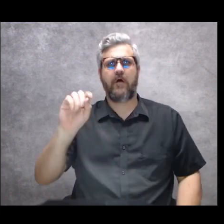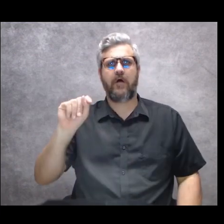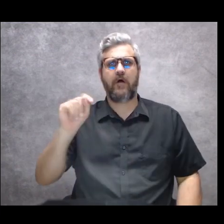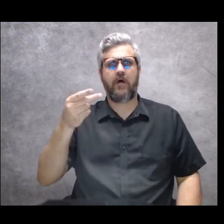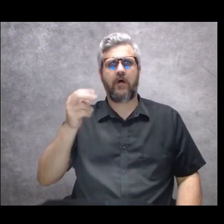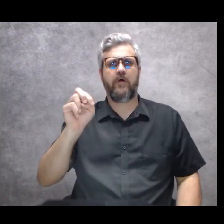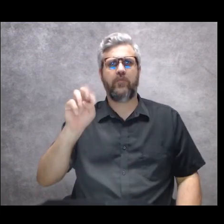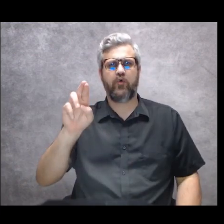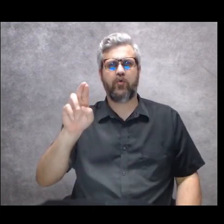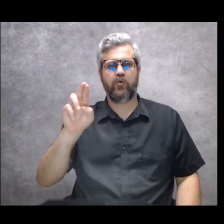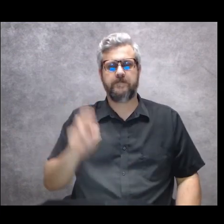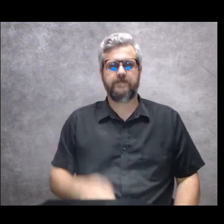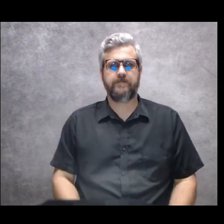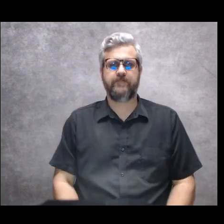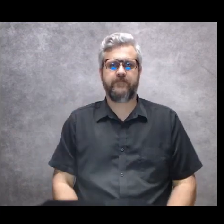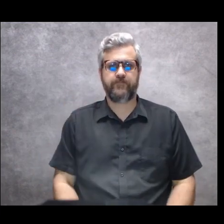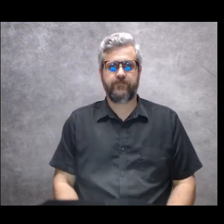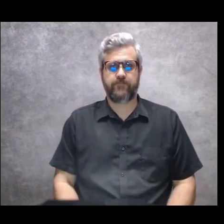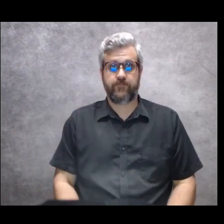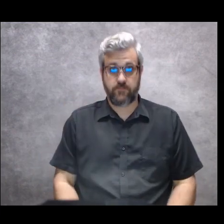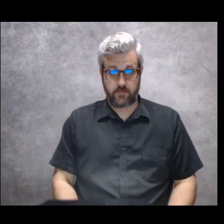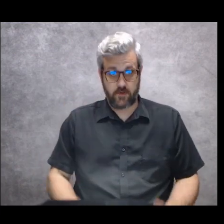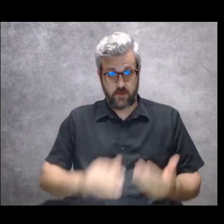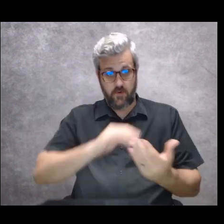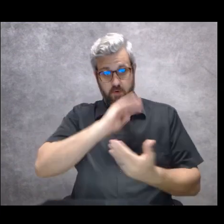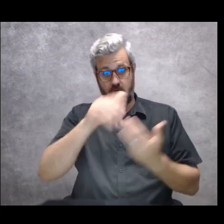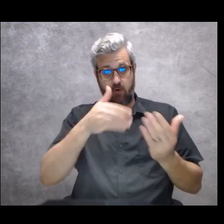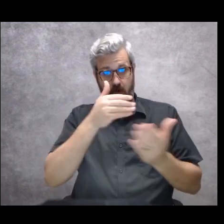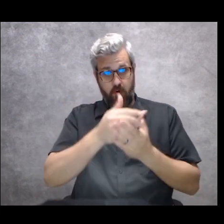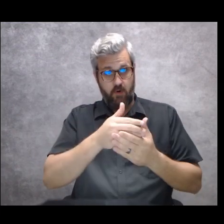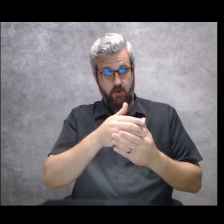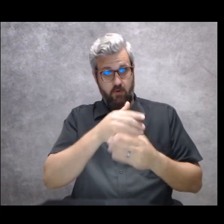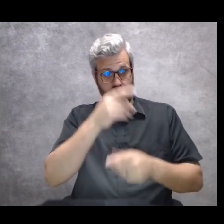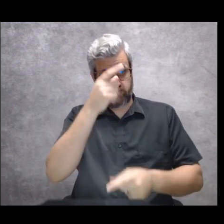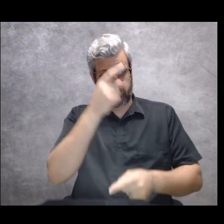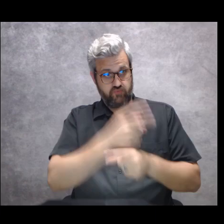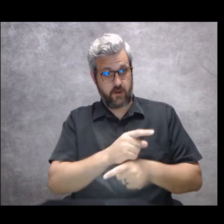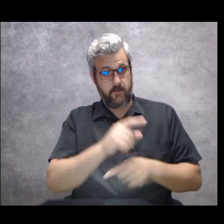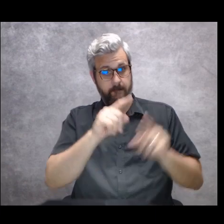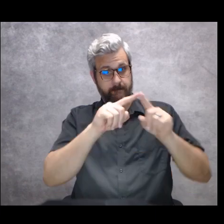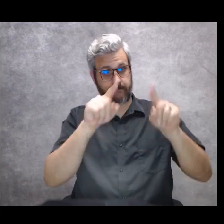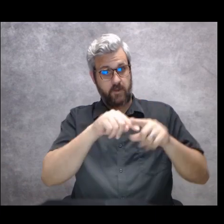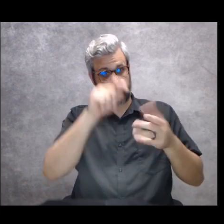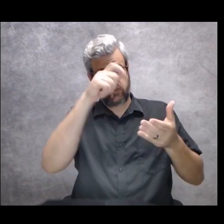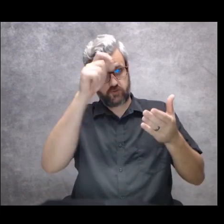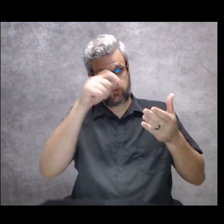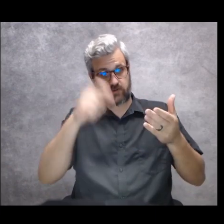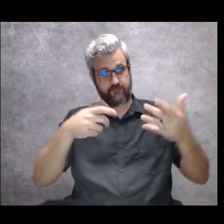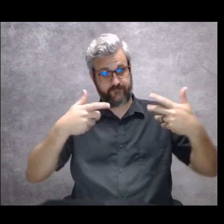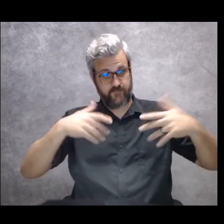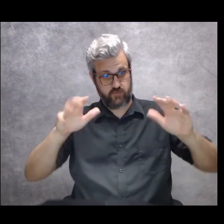drop-down menu. Once all correct boxes have been checked, click Save.